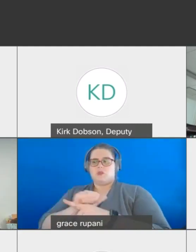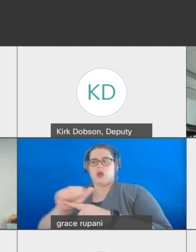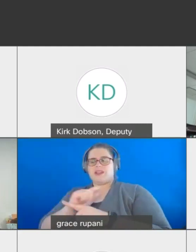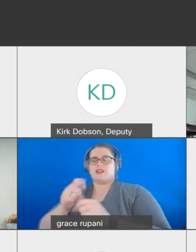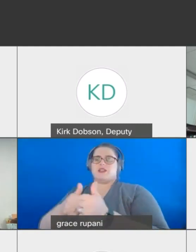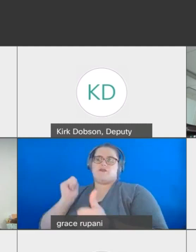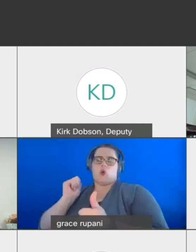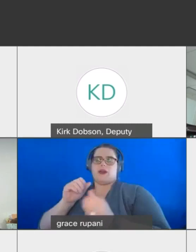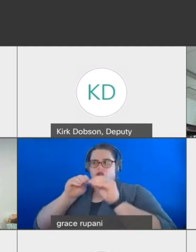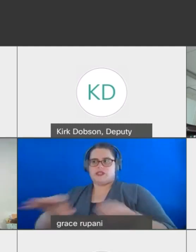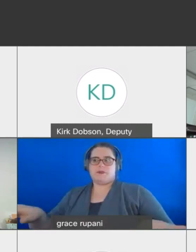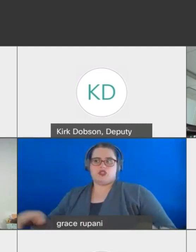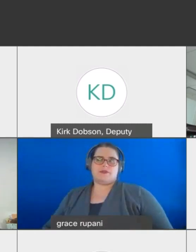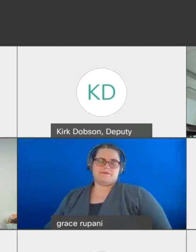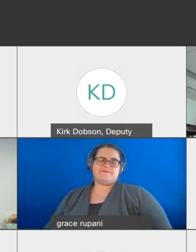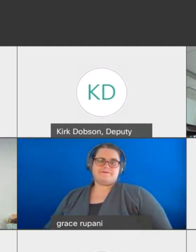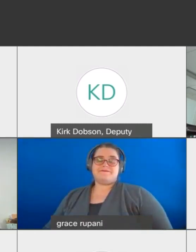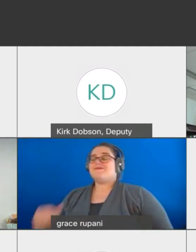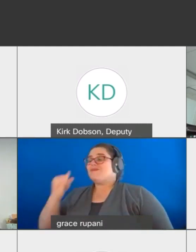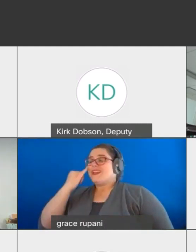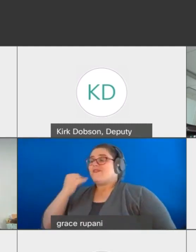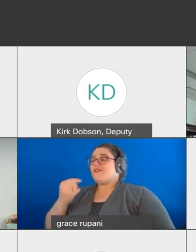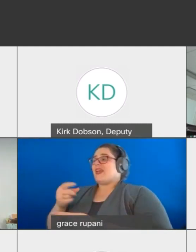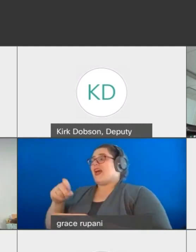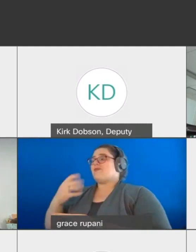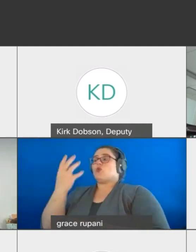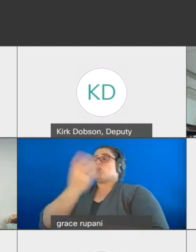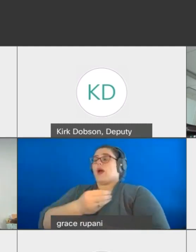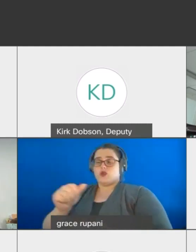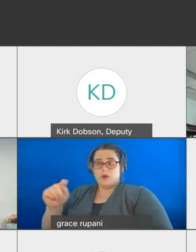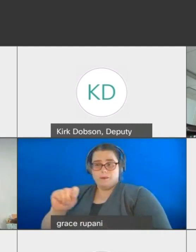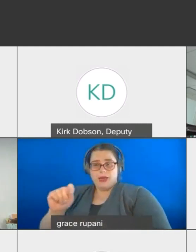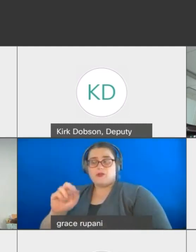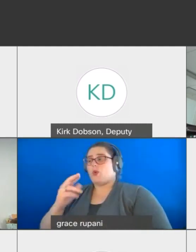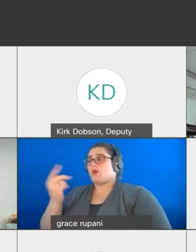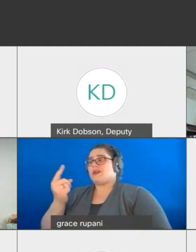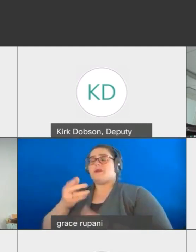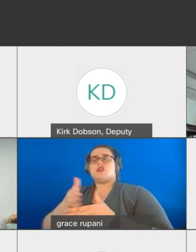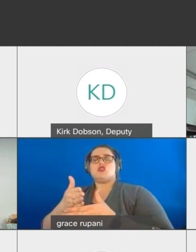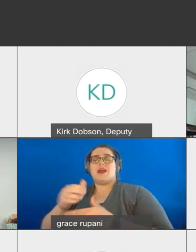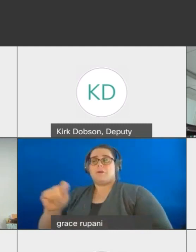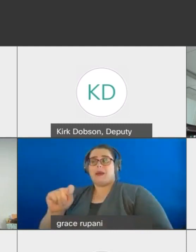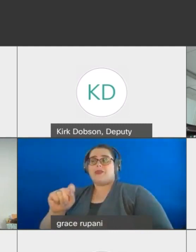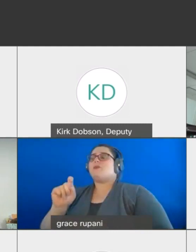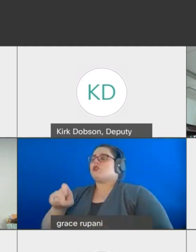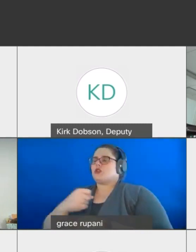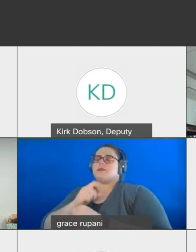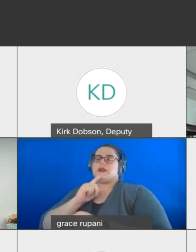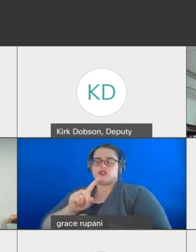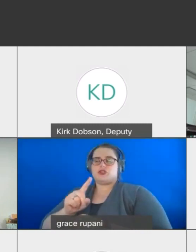when they leave their room, if they need to, let's say, to go to the bathroom that is shared, they should be, if possible, wearing a mask and making sure that there's no